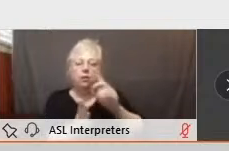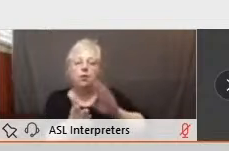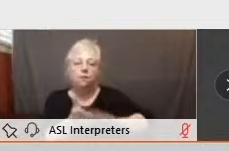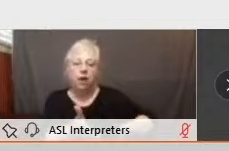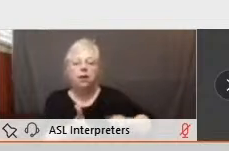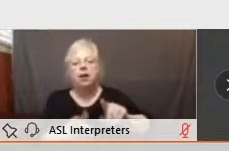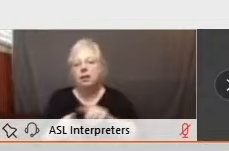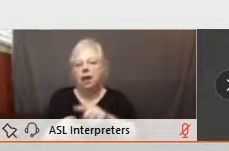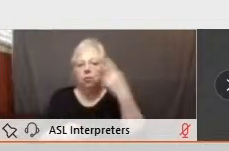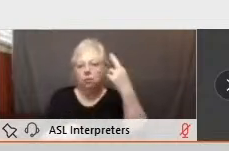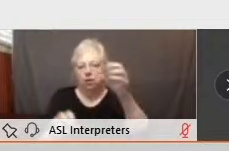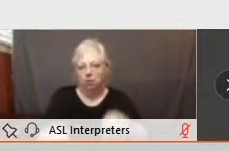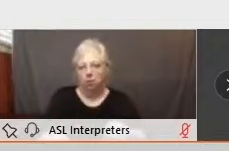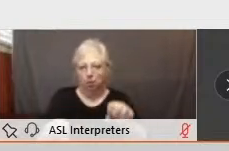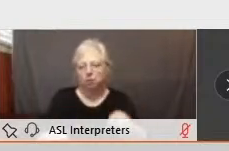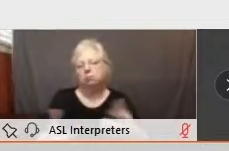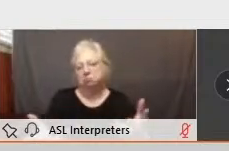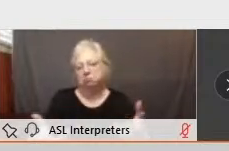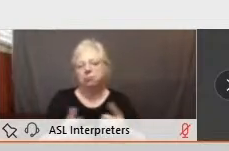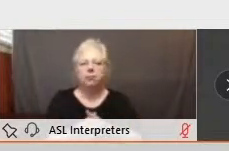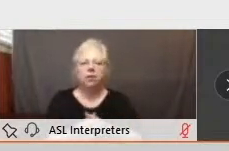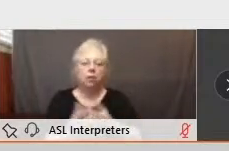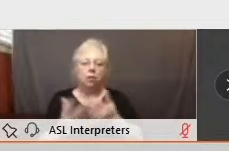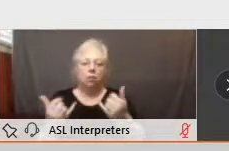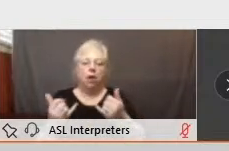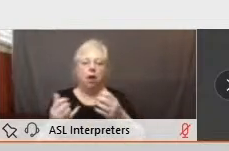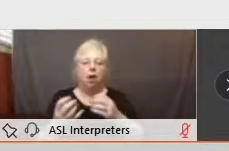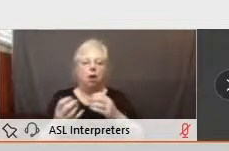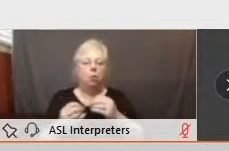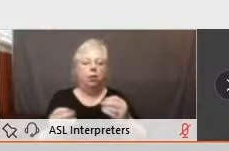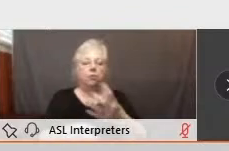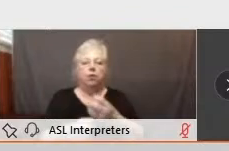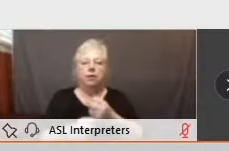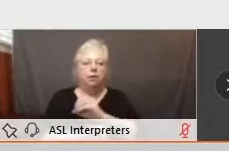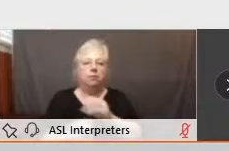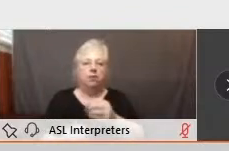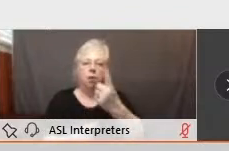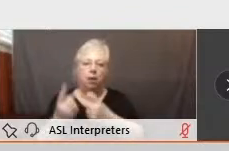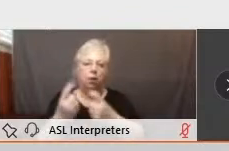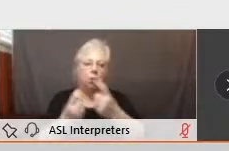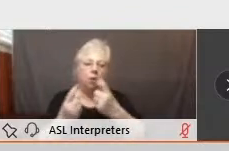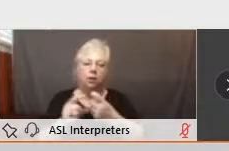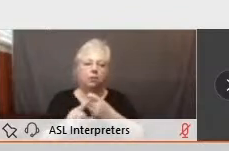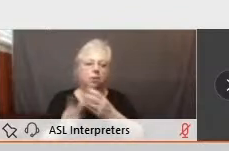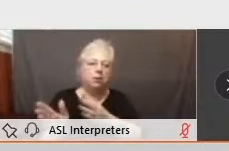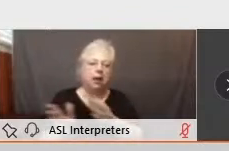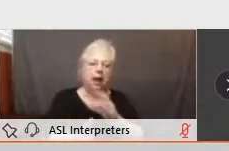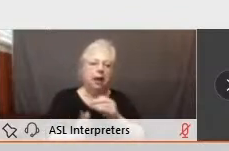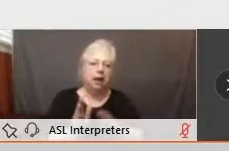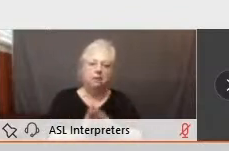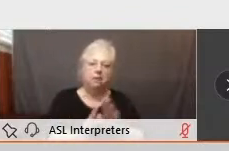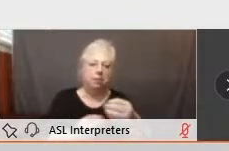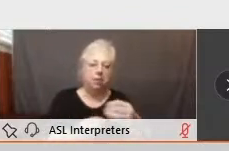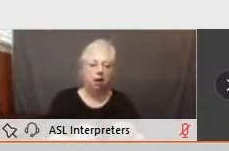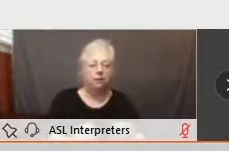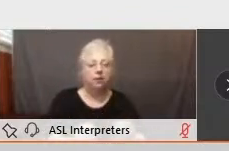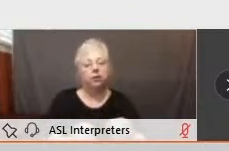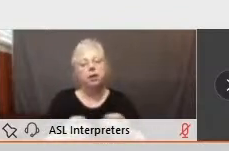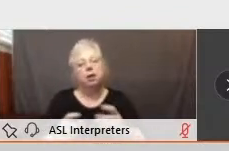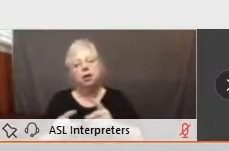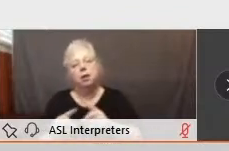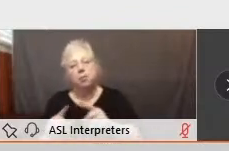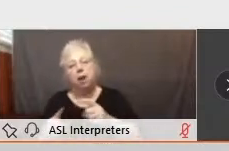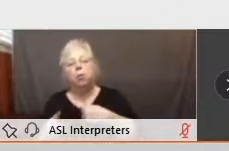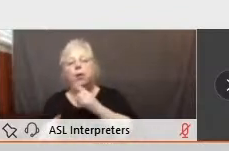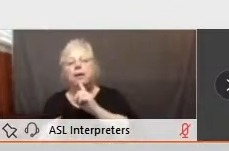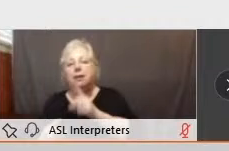writing, no inquiries have been received by Planning and Development Office. I might add that we did receive